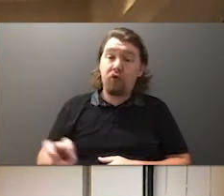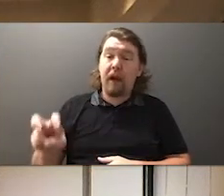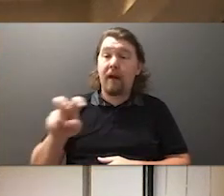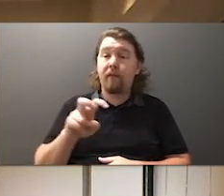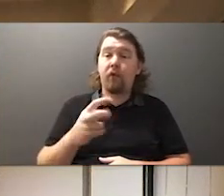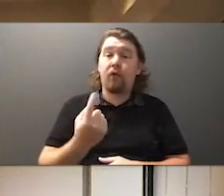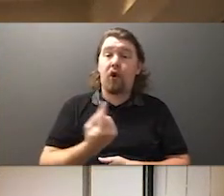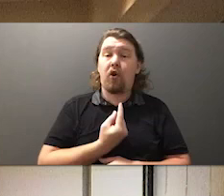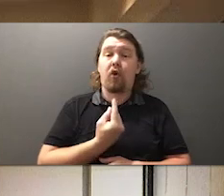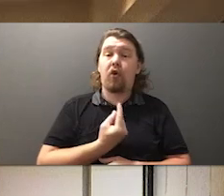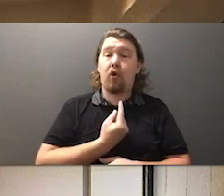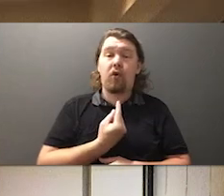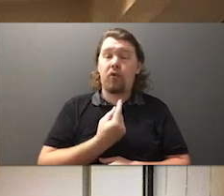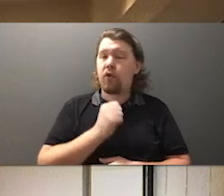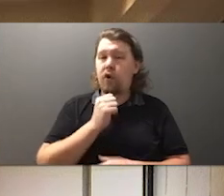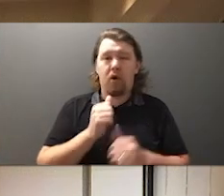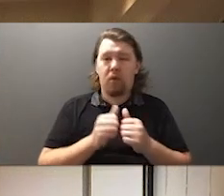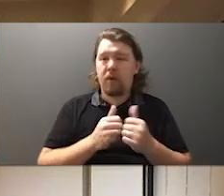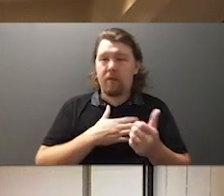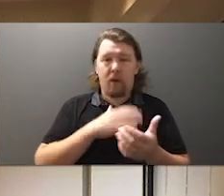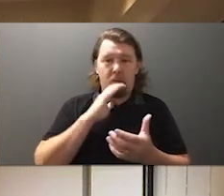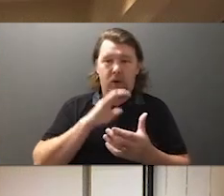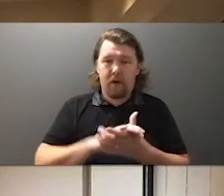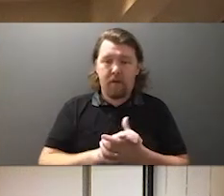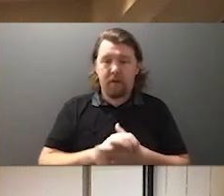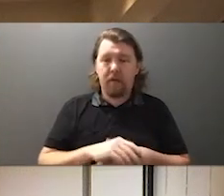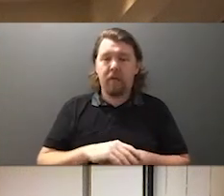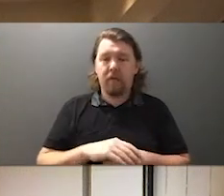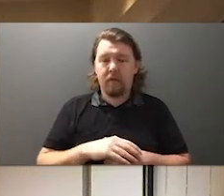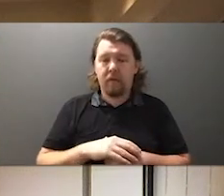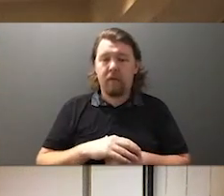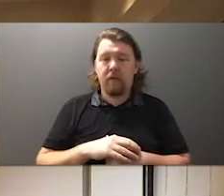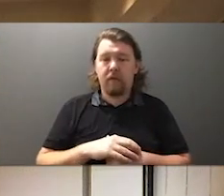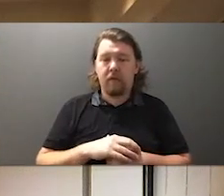When I traveled by myself and I wasn't with my wife,